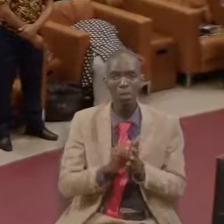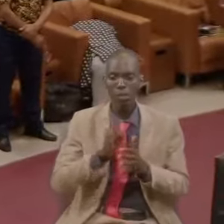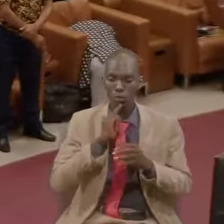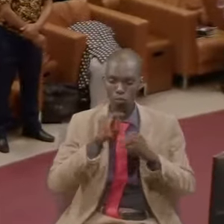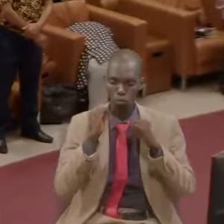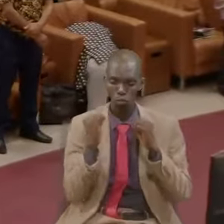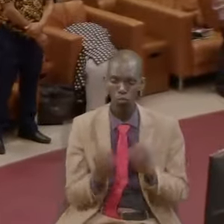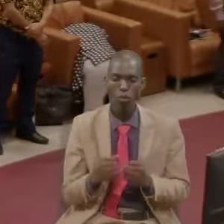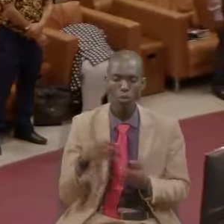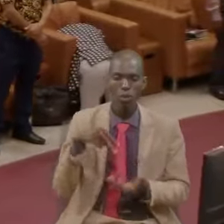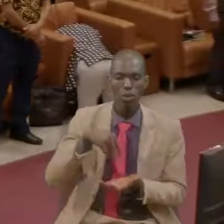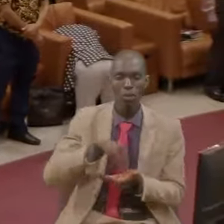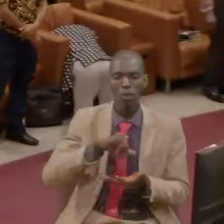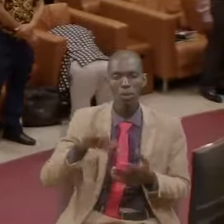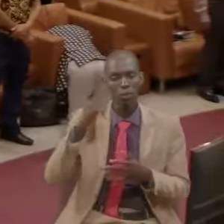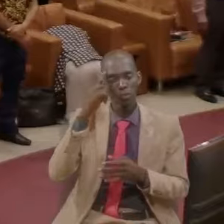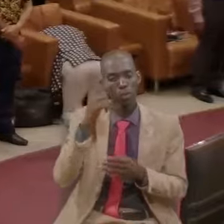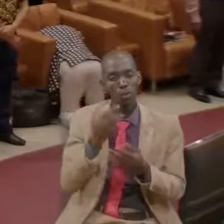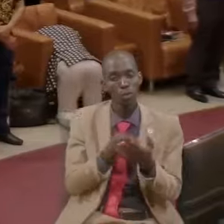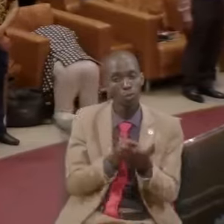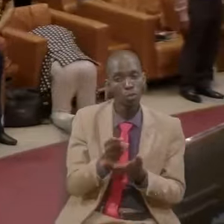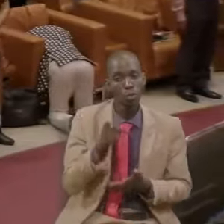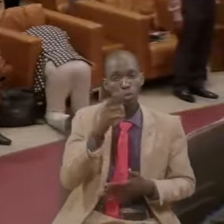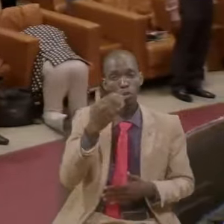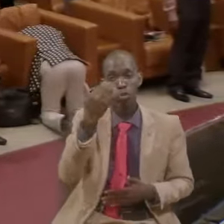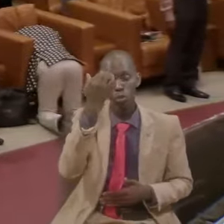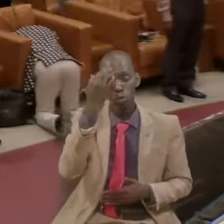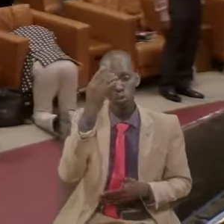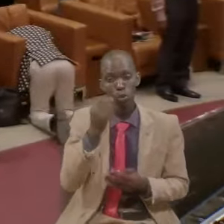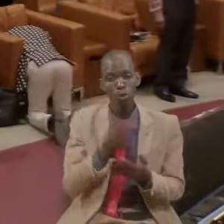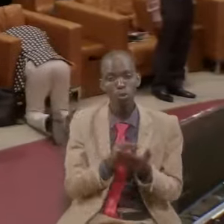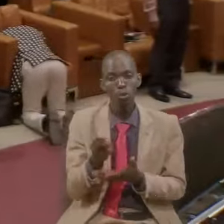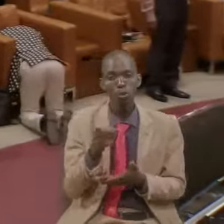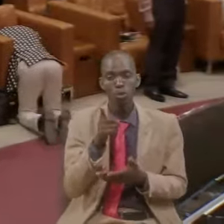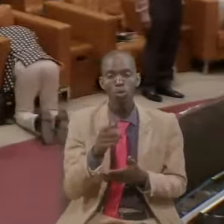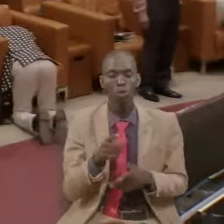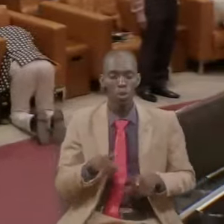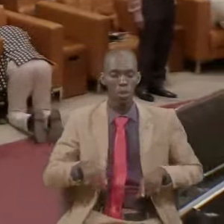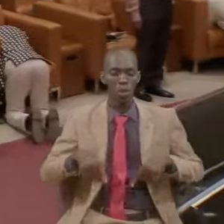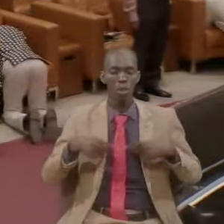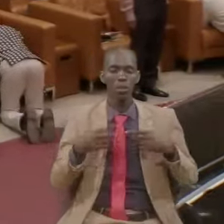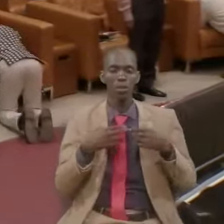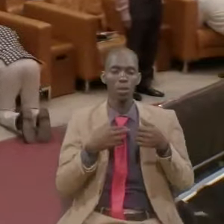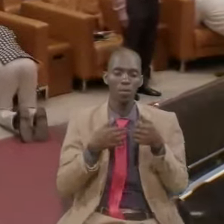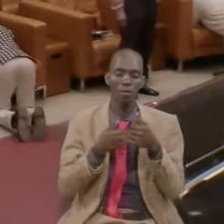truth, and you live and walk in that truth.